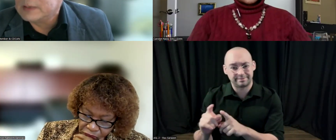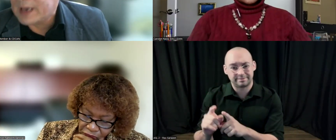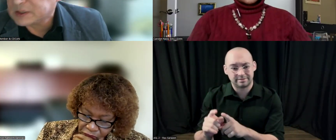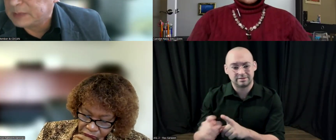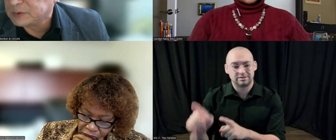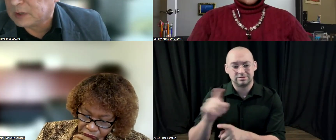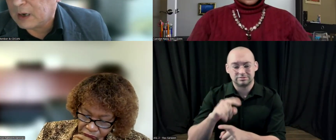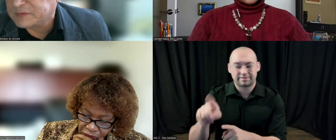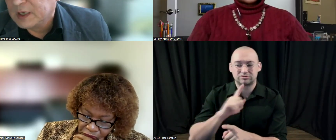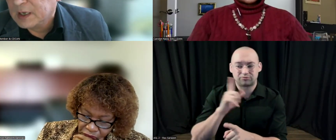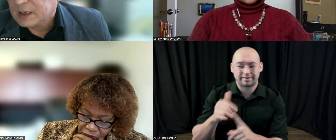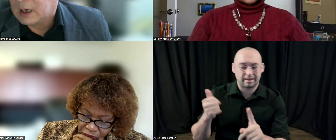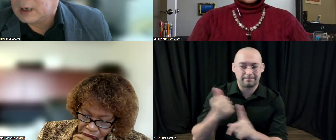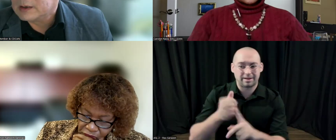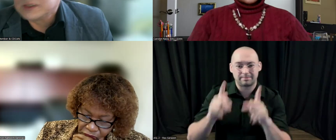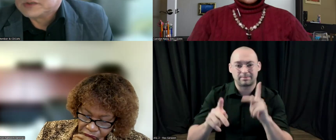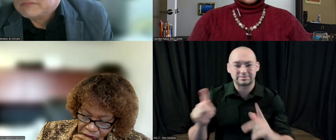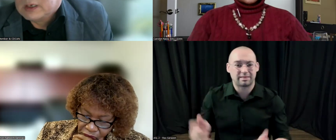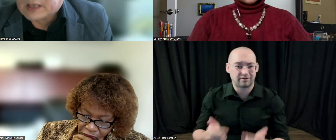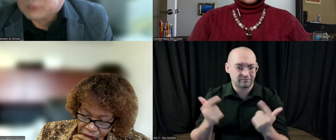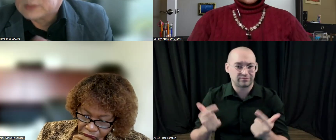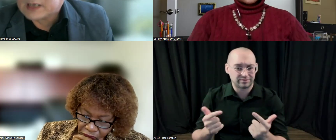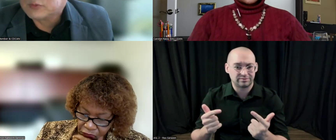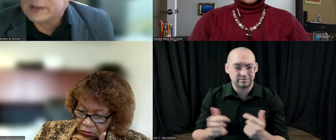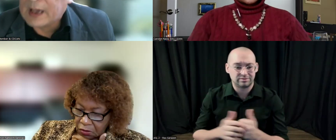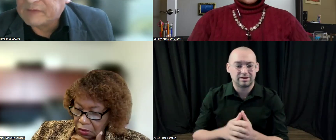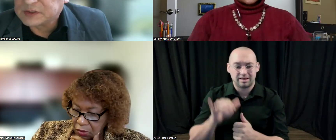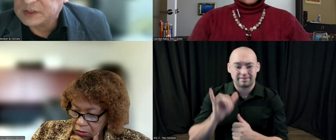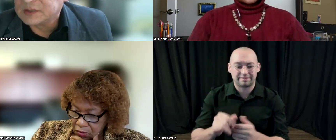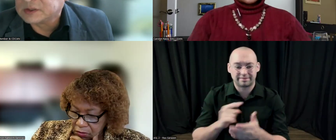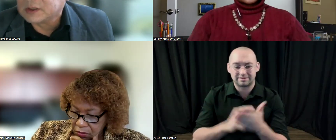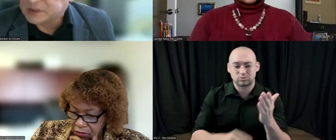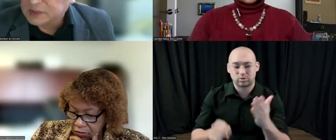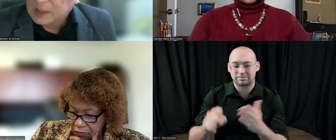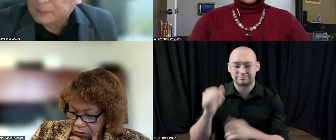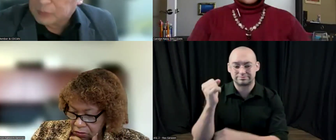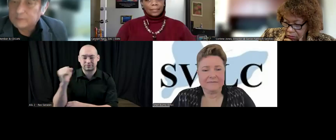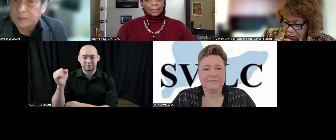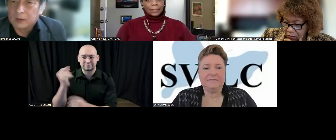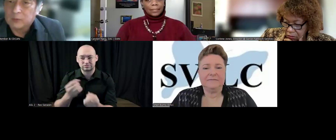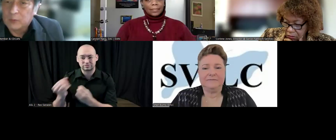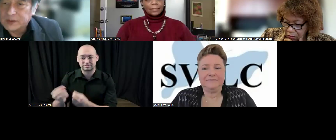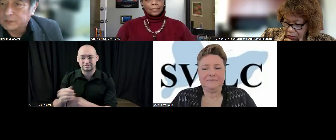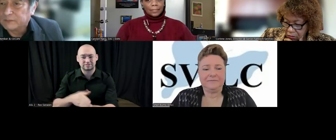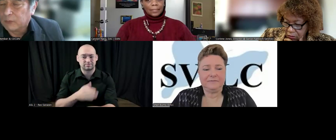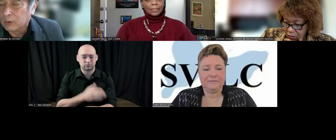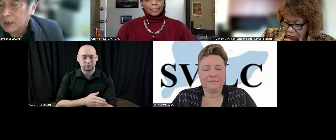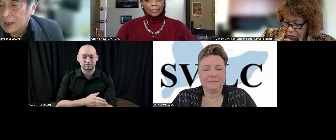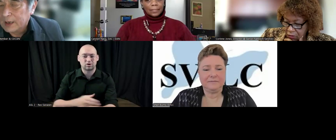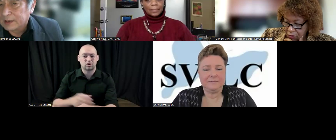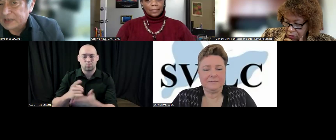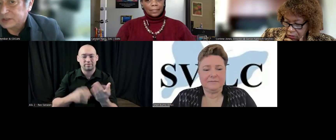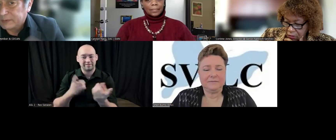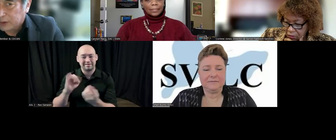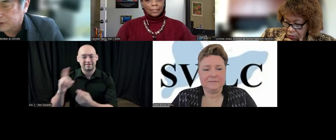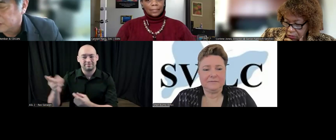really impacts people's lives? Because that's what advocacy does, is always improve upon what we did before.